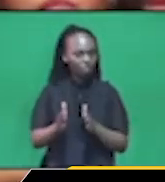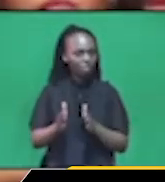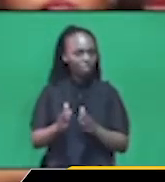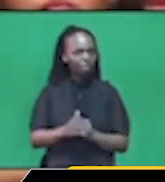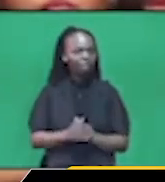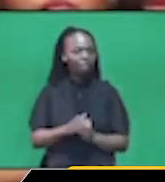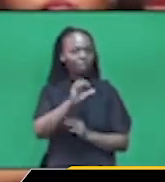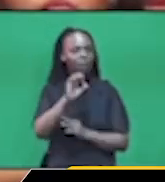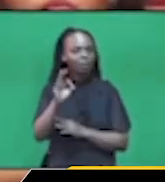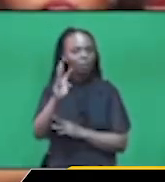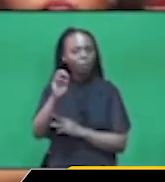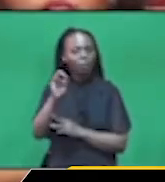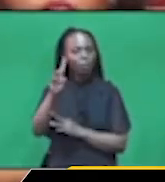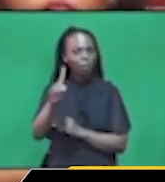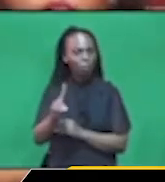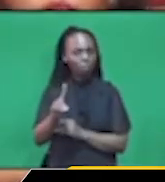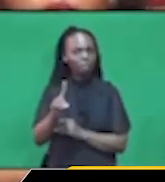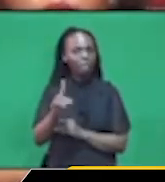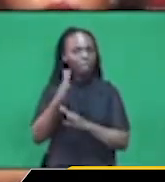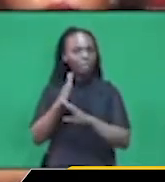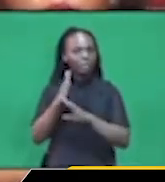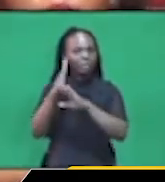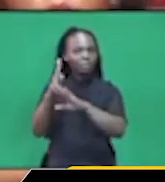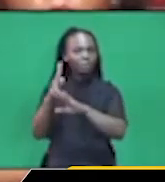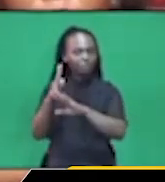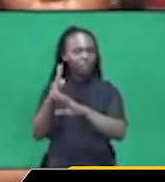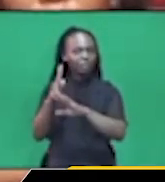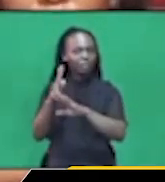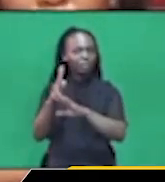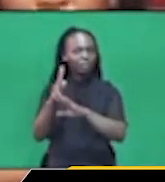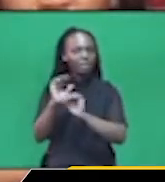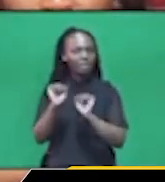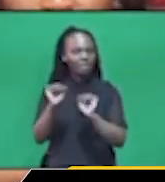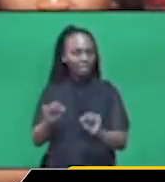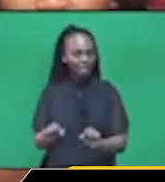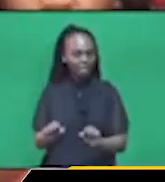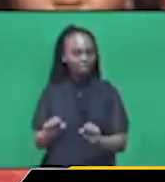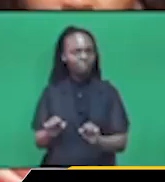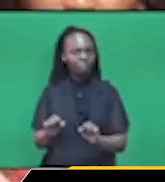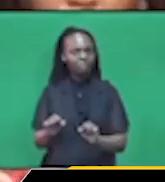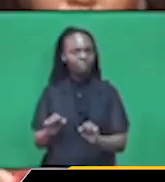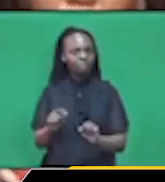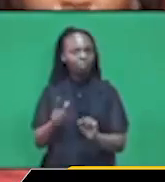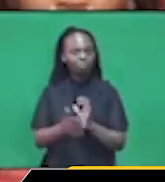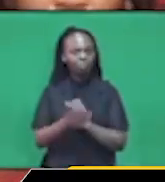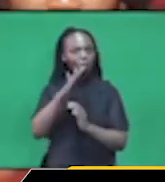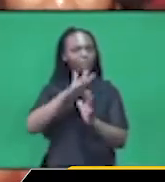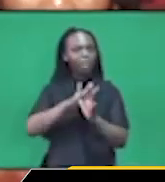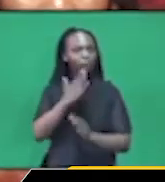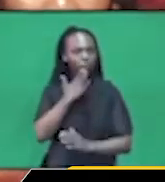worked to defend and indeed it advanced the interests of the working class.